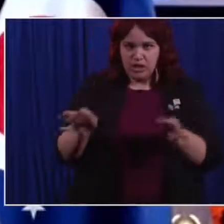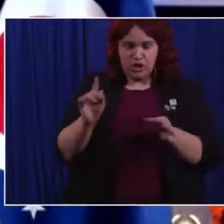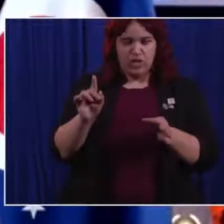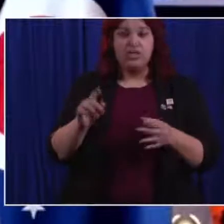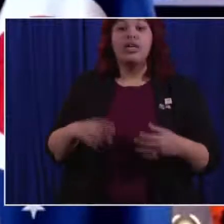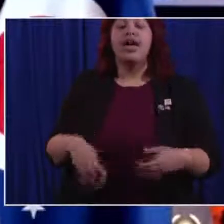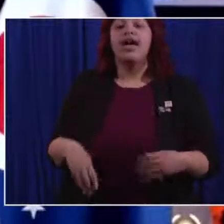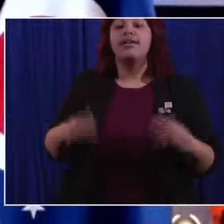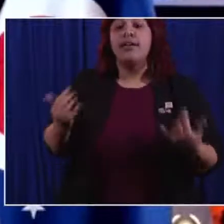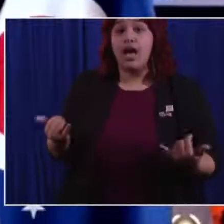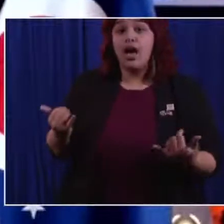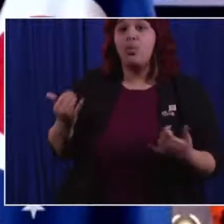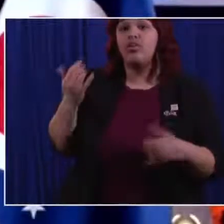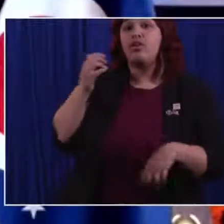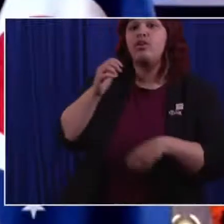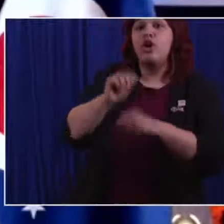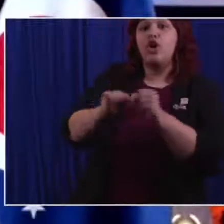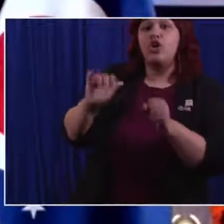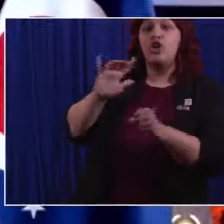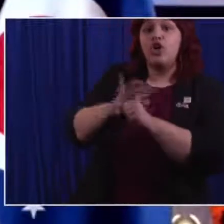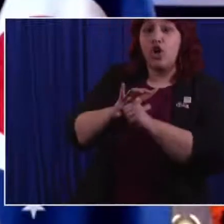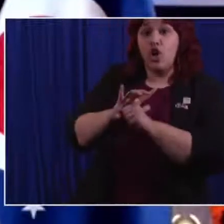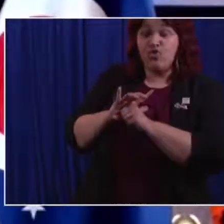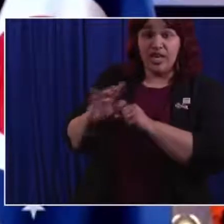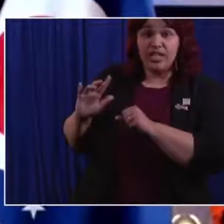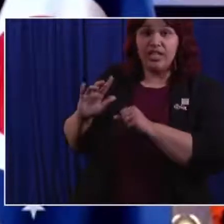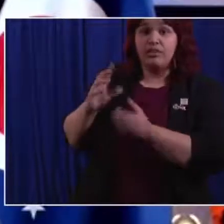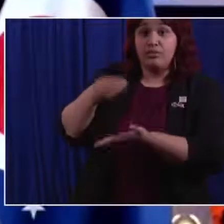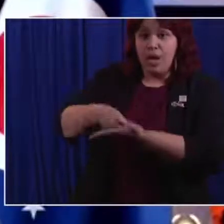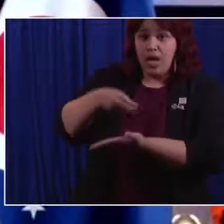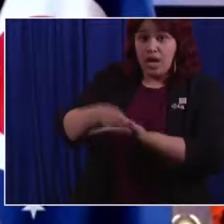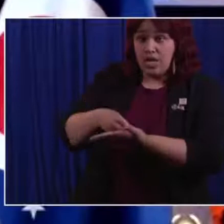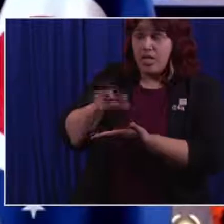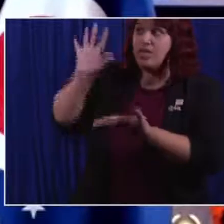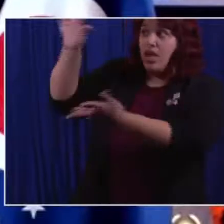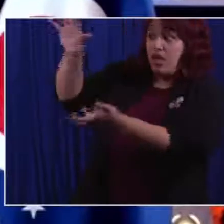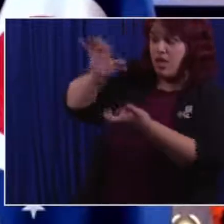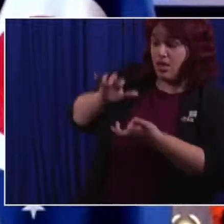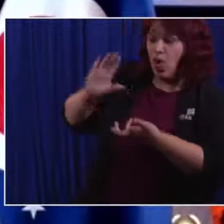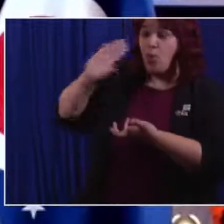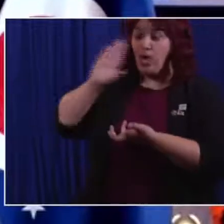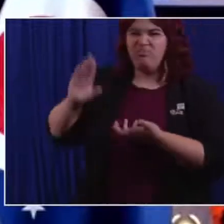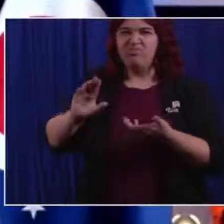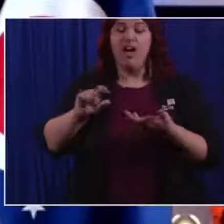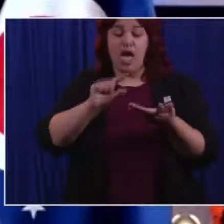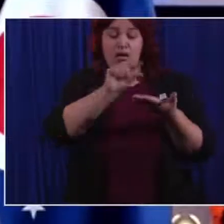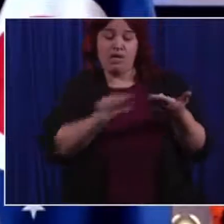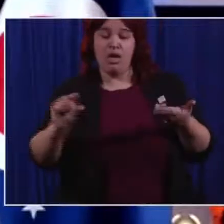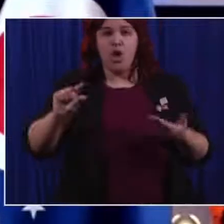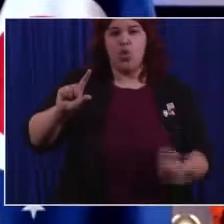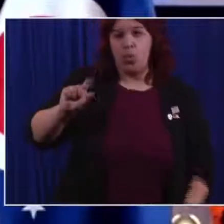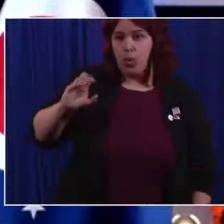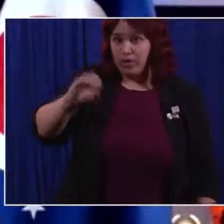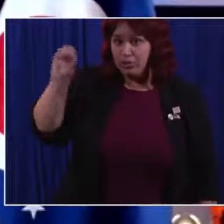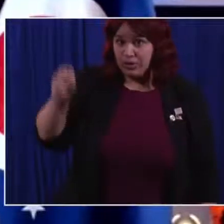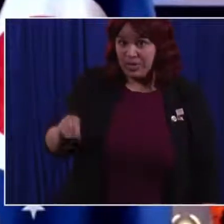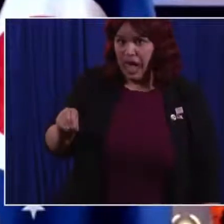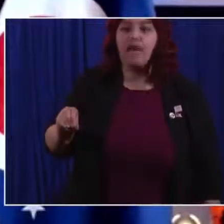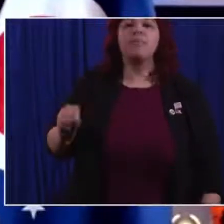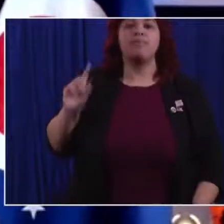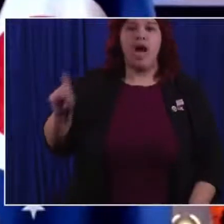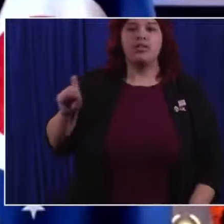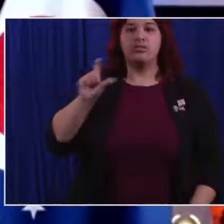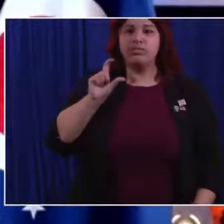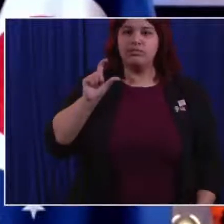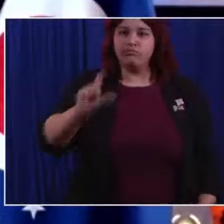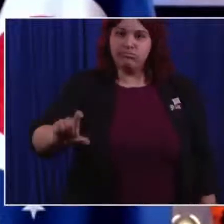president's desk. I know that 20% of that money is required to go to help these students. So we hope that the evaluations that are